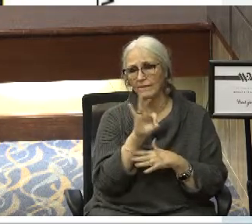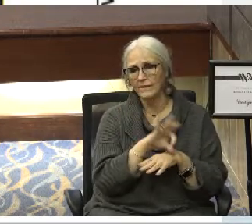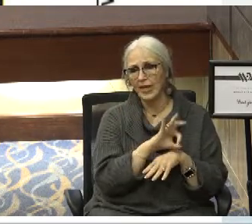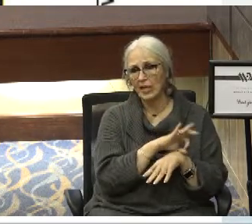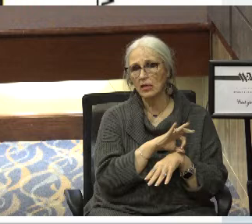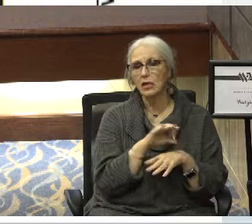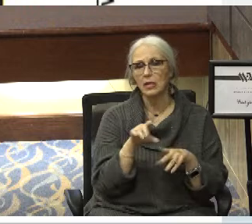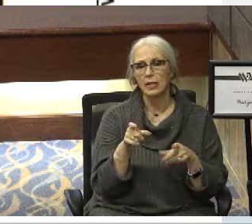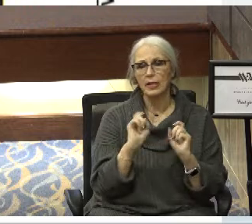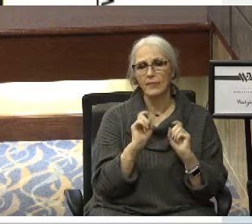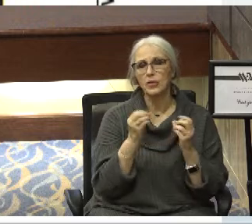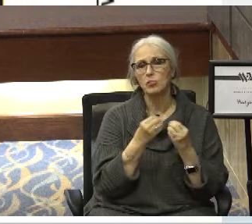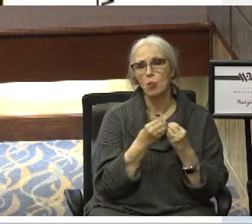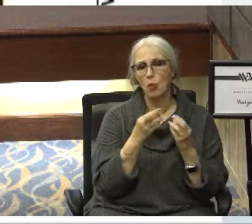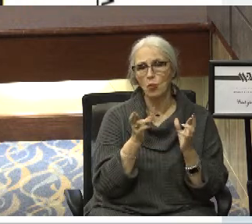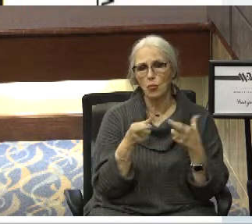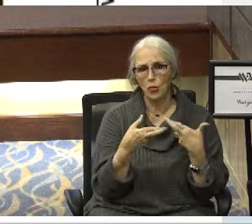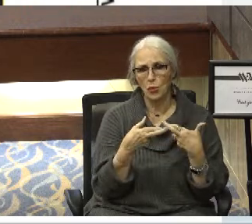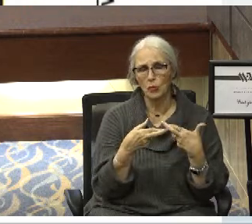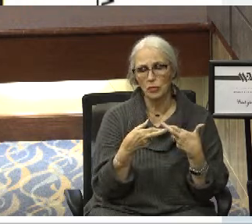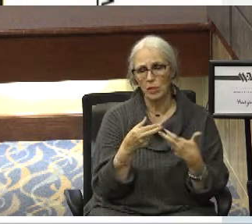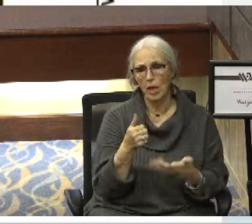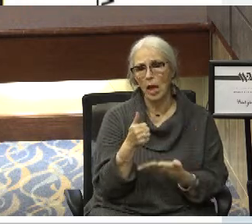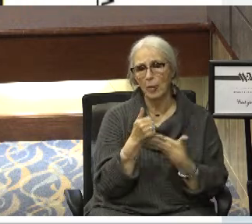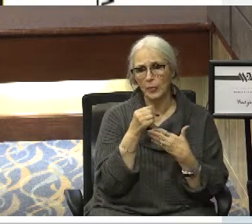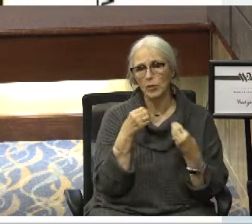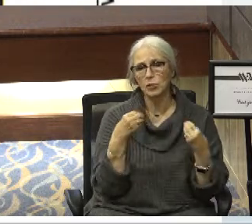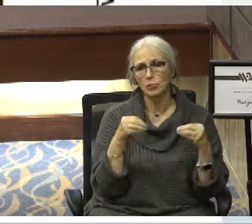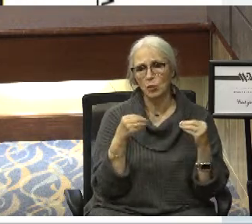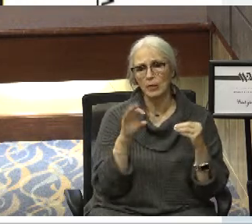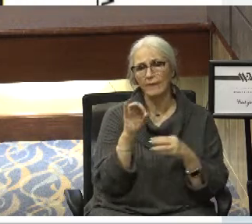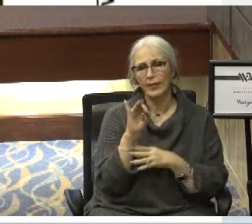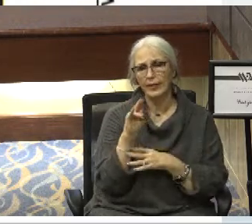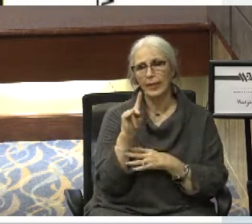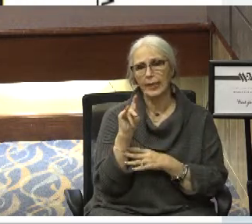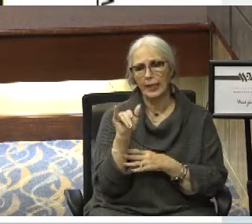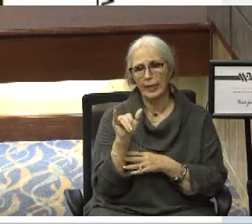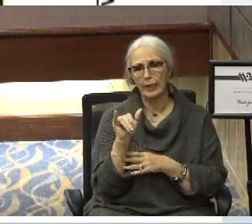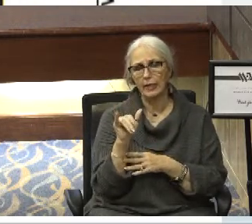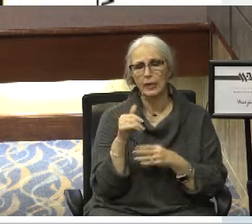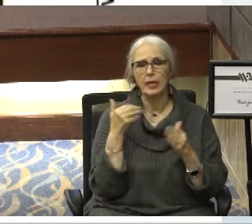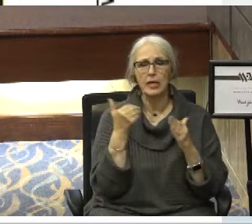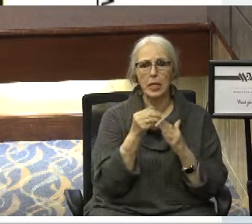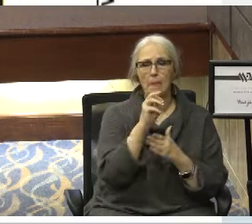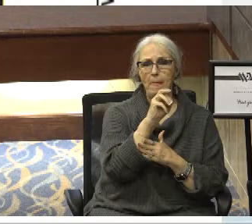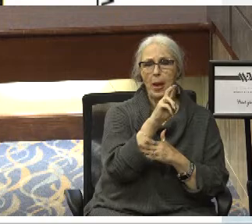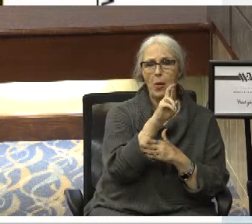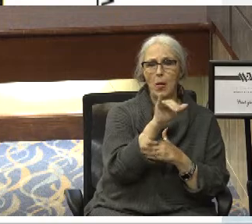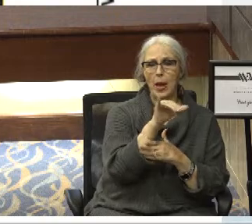room to help with accommodate their sports facility along Mary